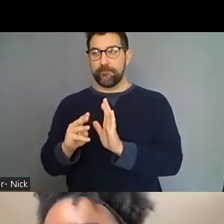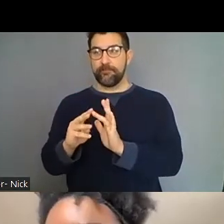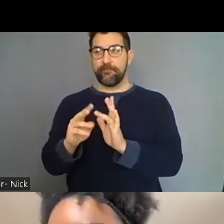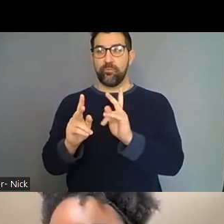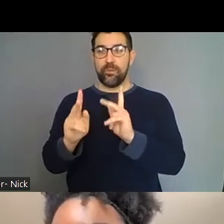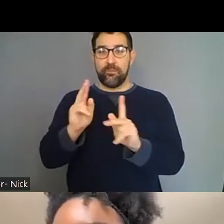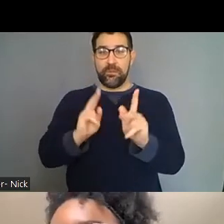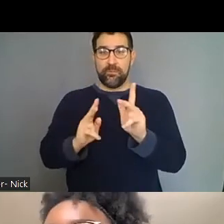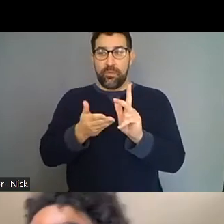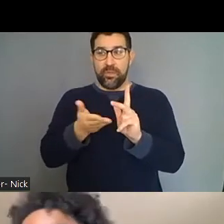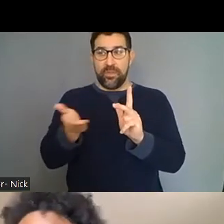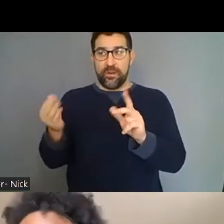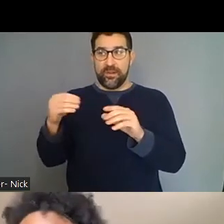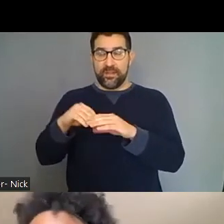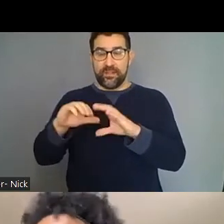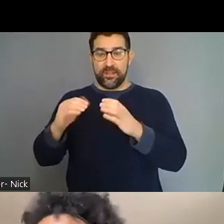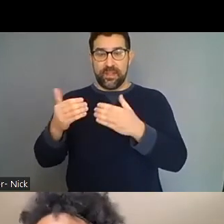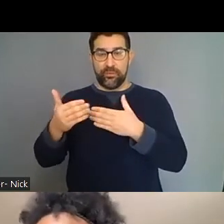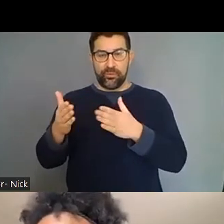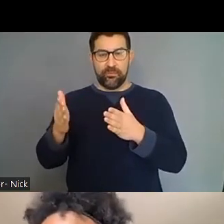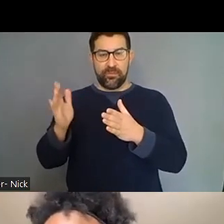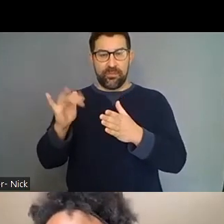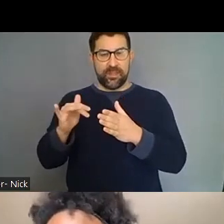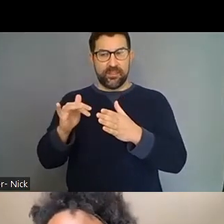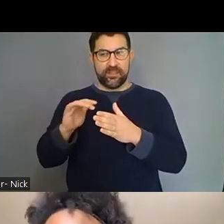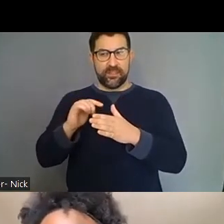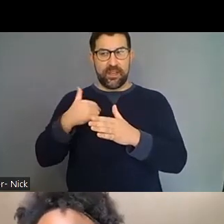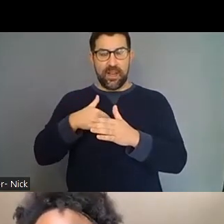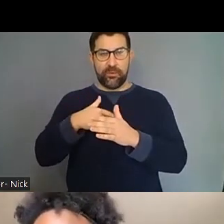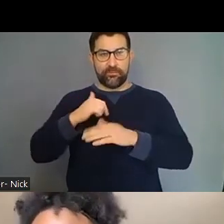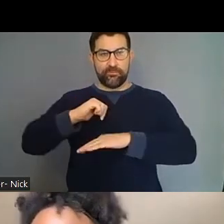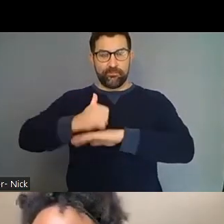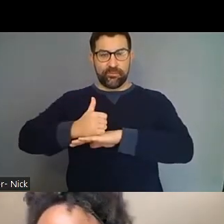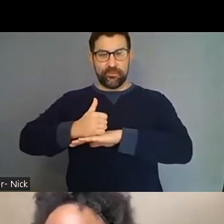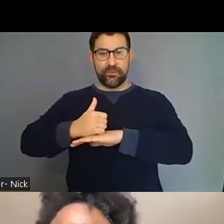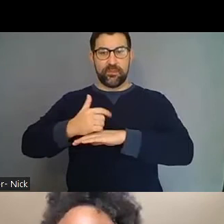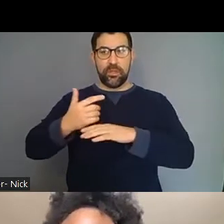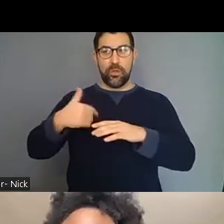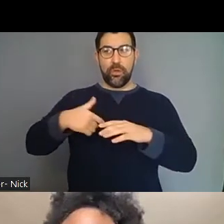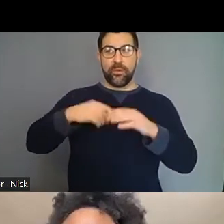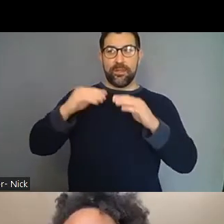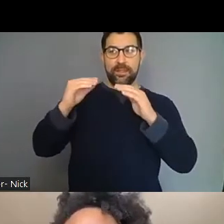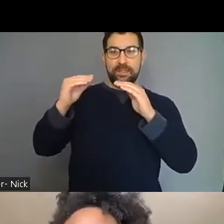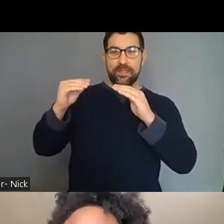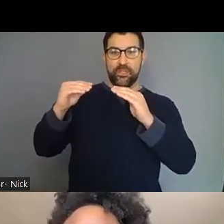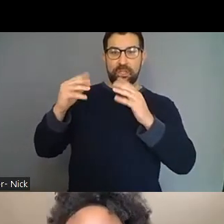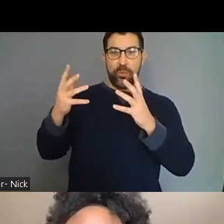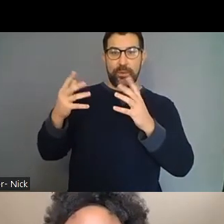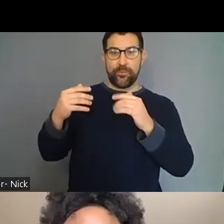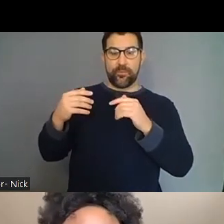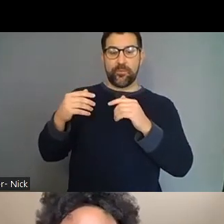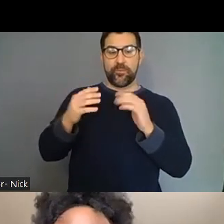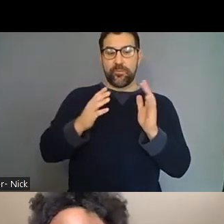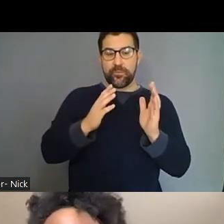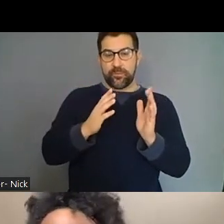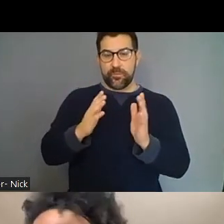within the classroom, that's what we're kind of building the basis off of. And then what we'll be teaching are not just like